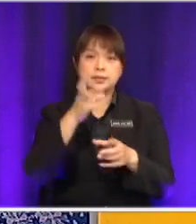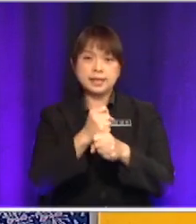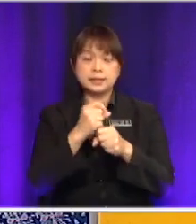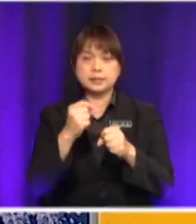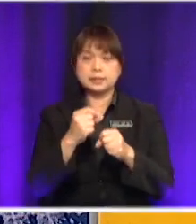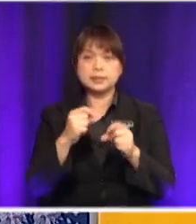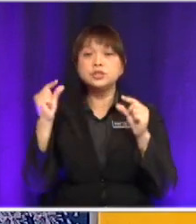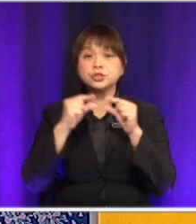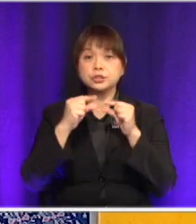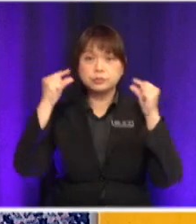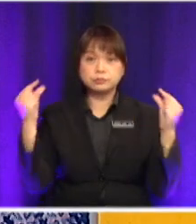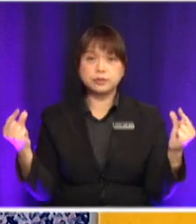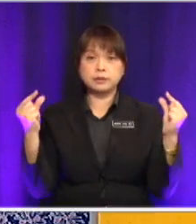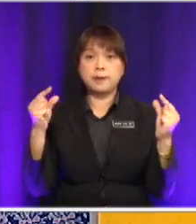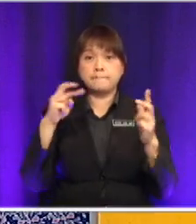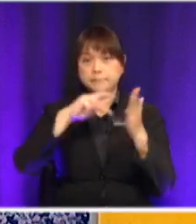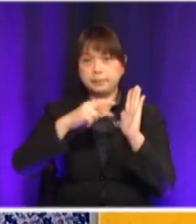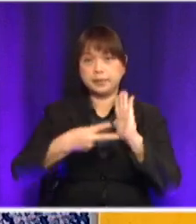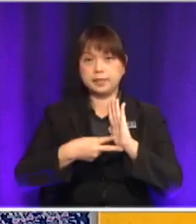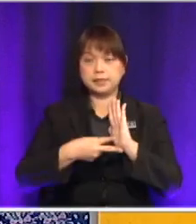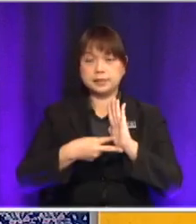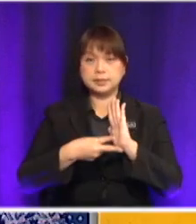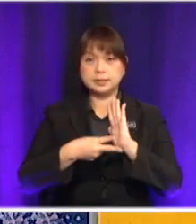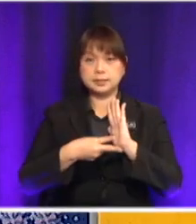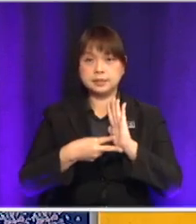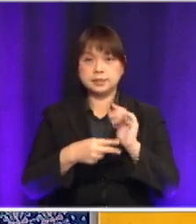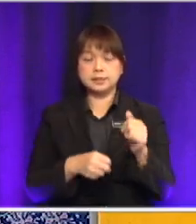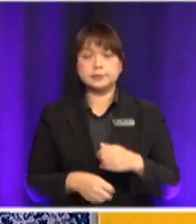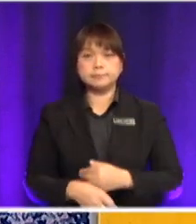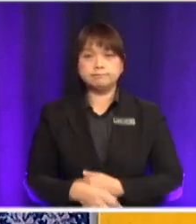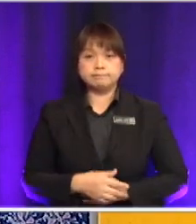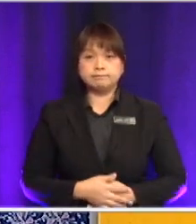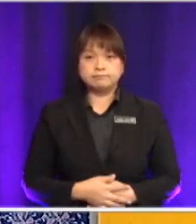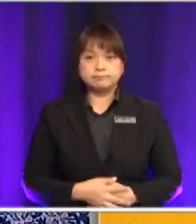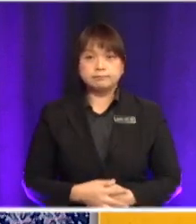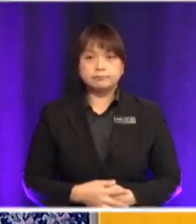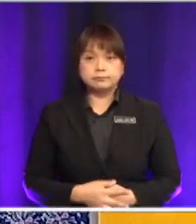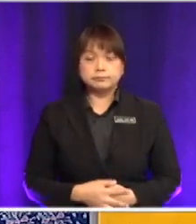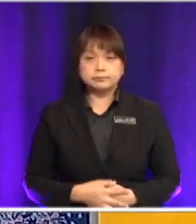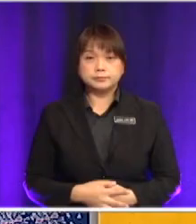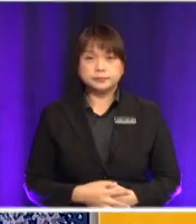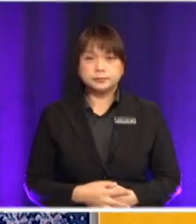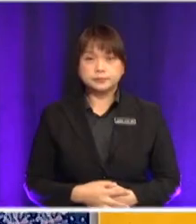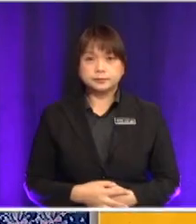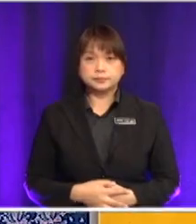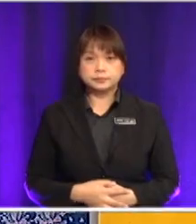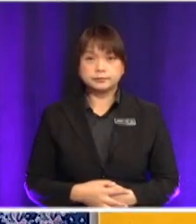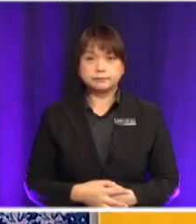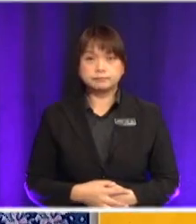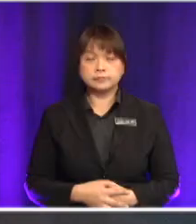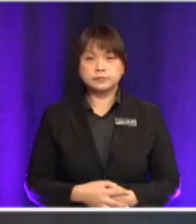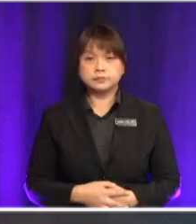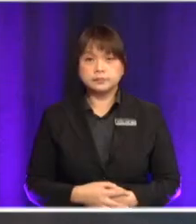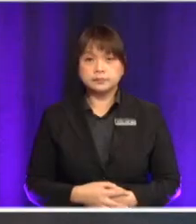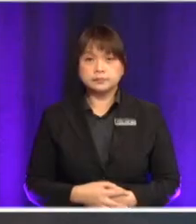about. Because the questions for reading for gist is definitely very general. Usually it will be something like, what do you think the text is all about?